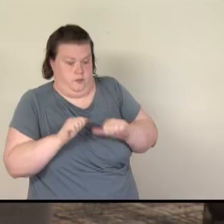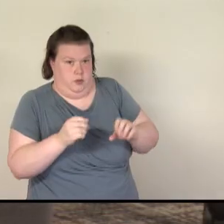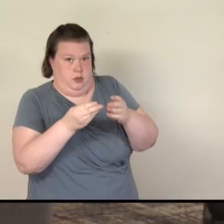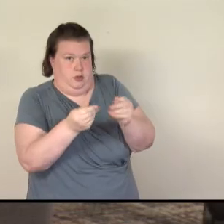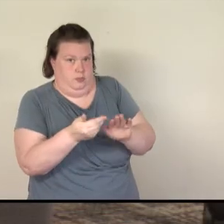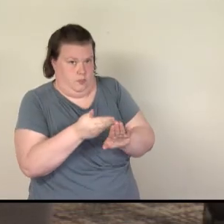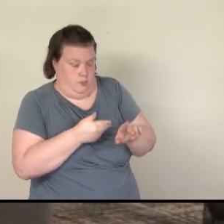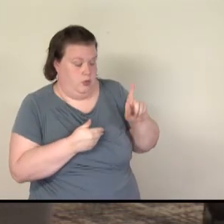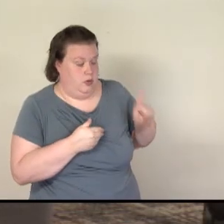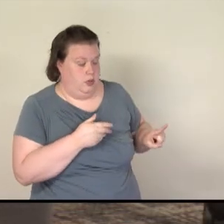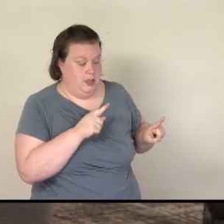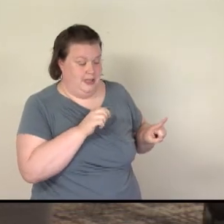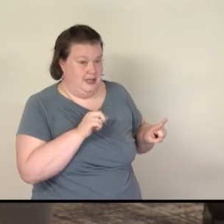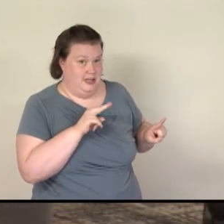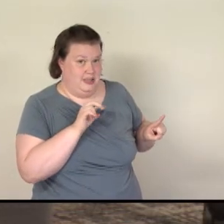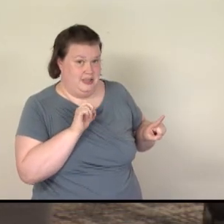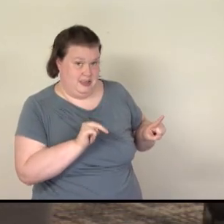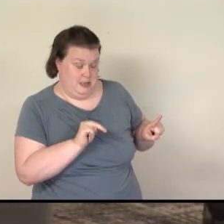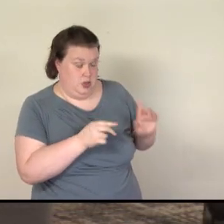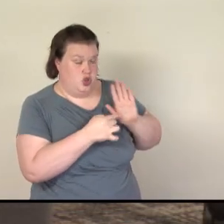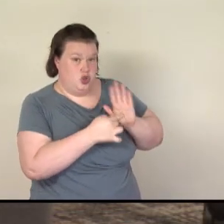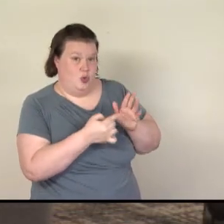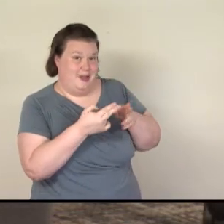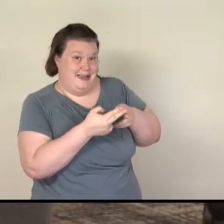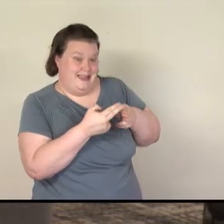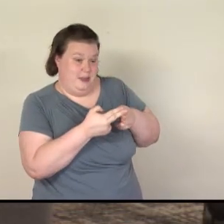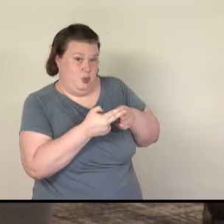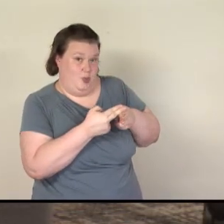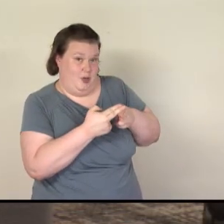plan showed the location of the temporary fire lane